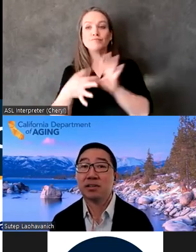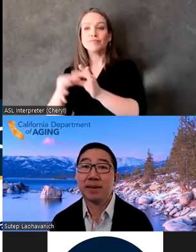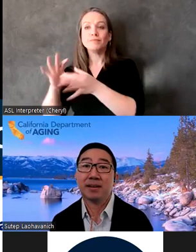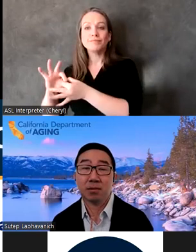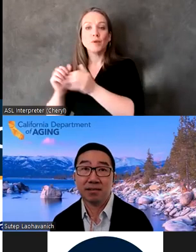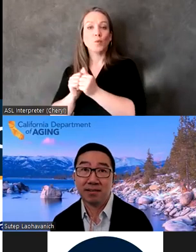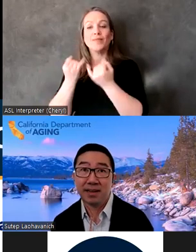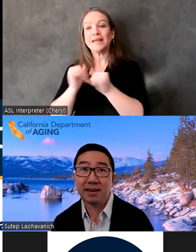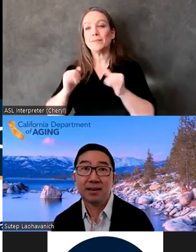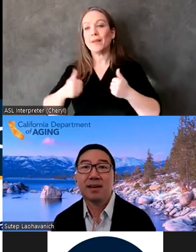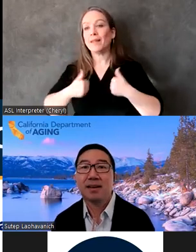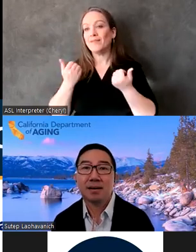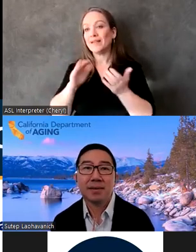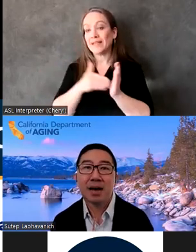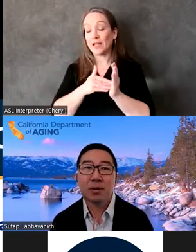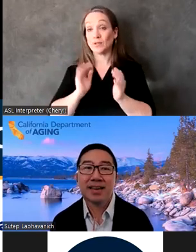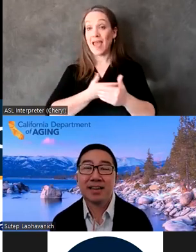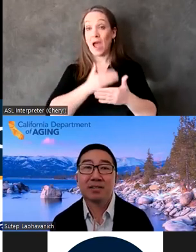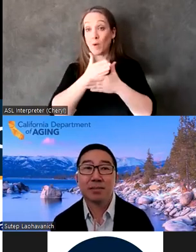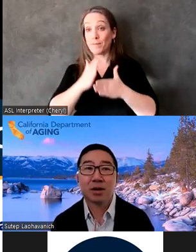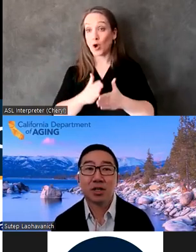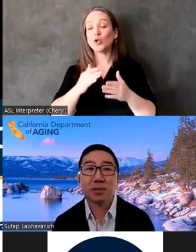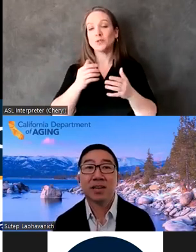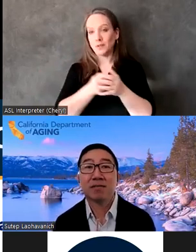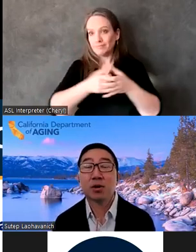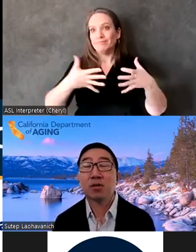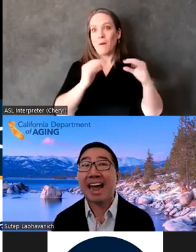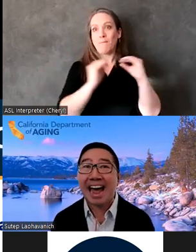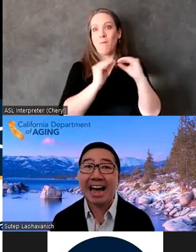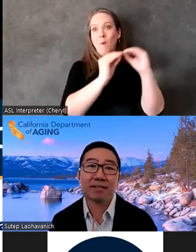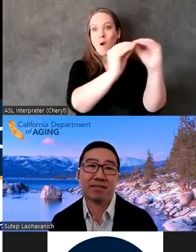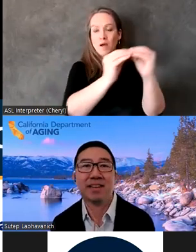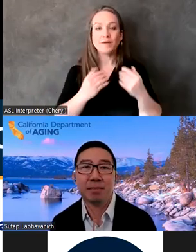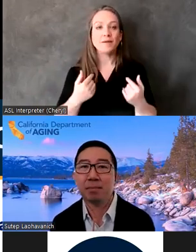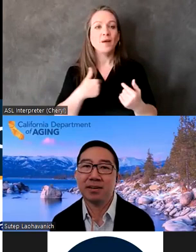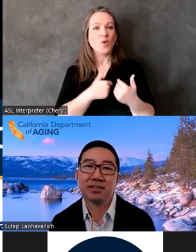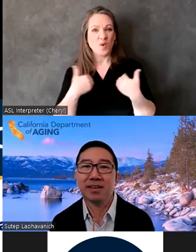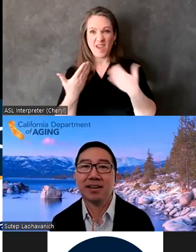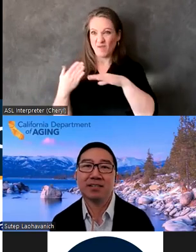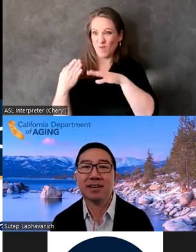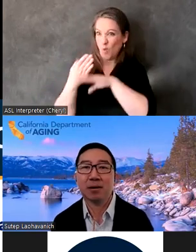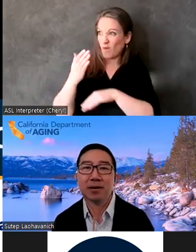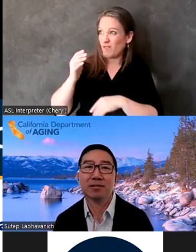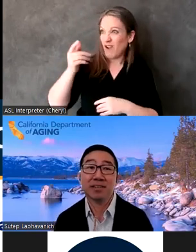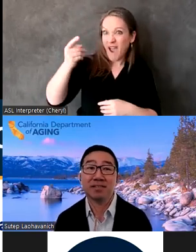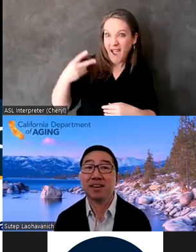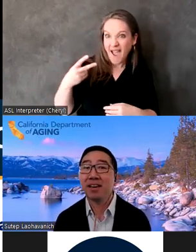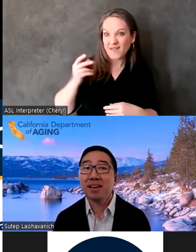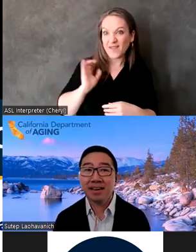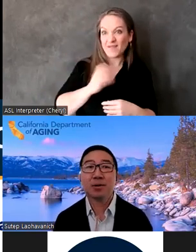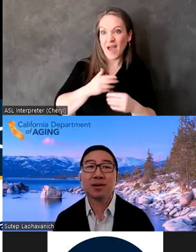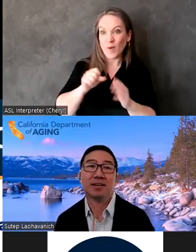to expand across the state. Now with ADRC partnerships covering over half of the state population, the ADRC network is